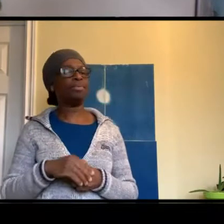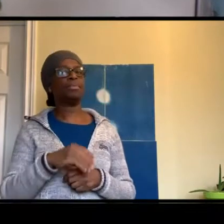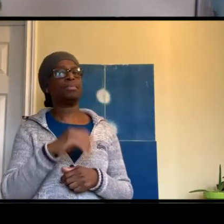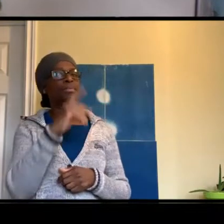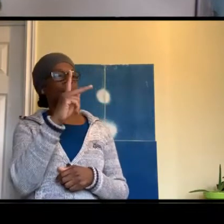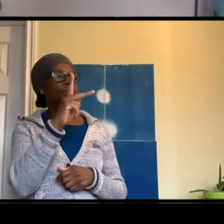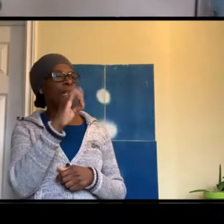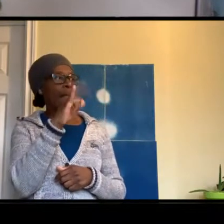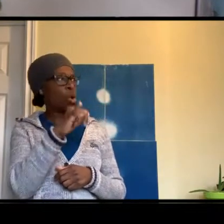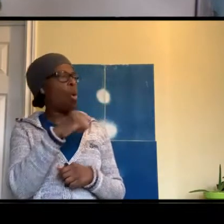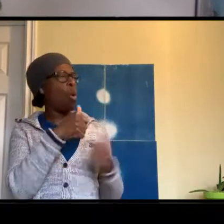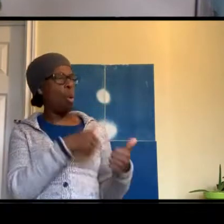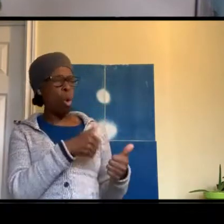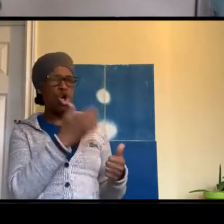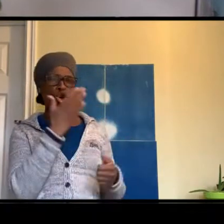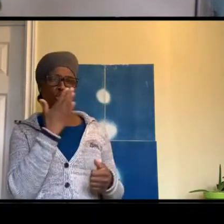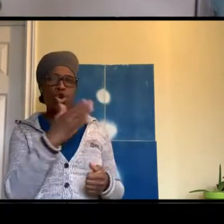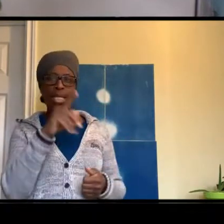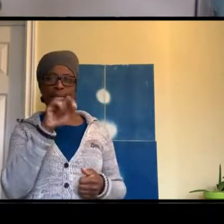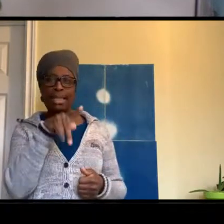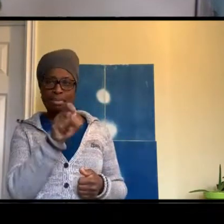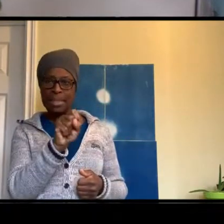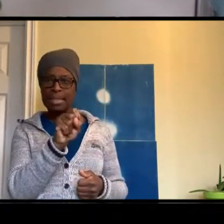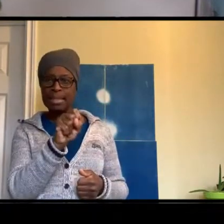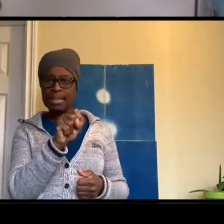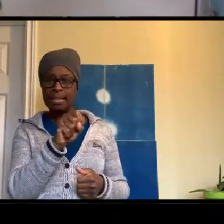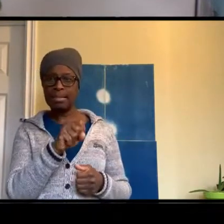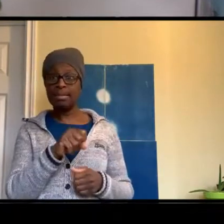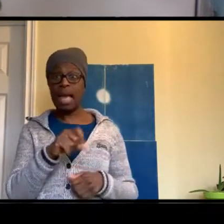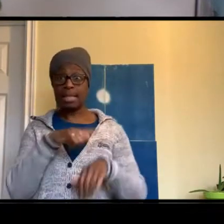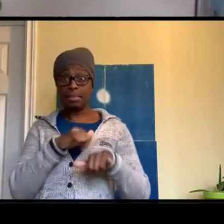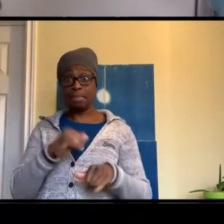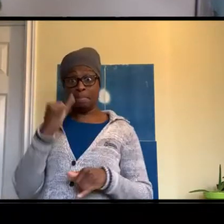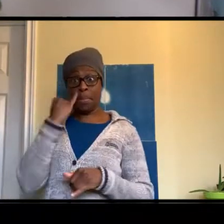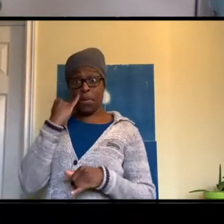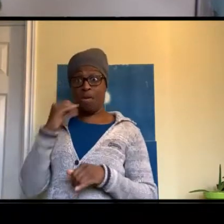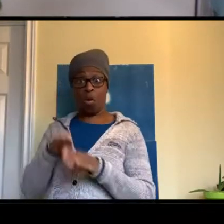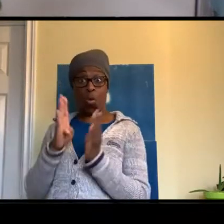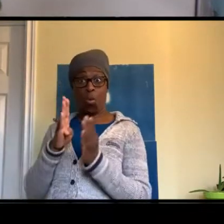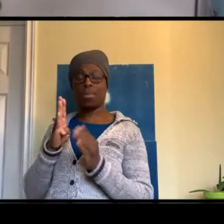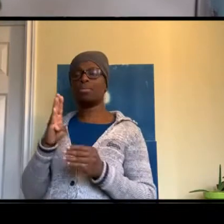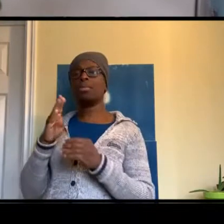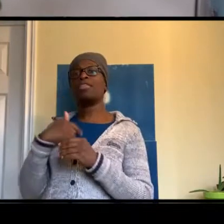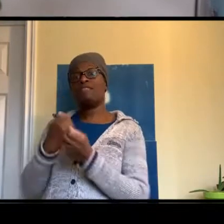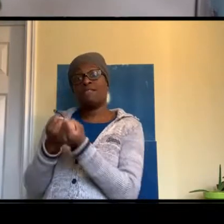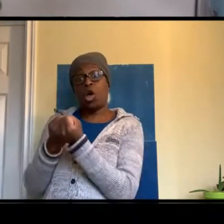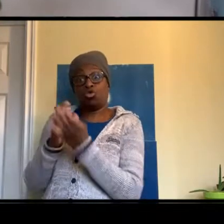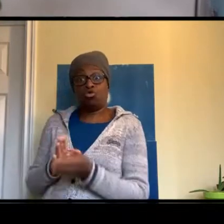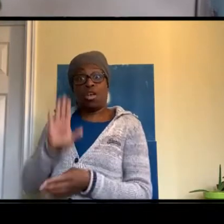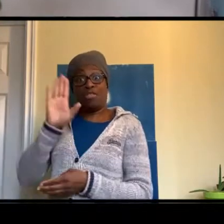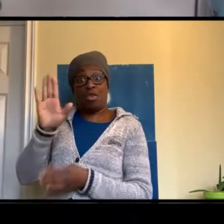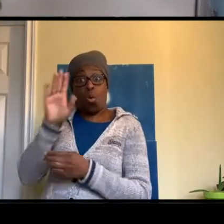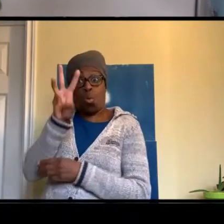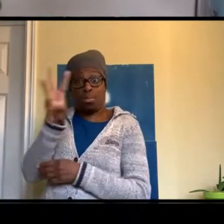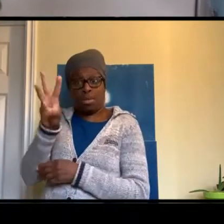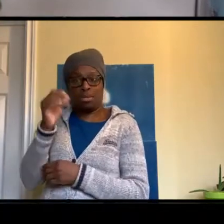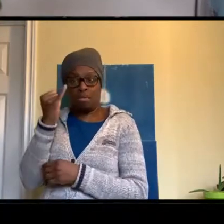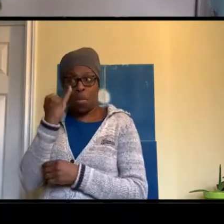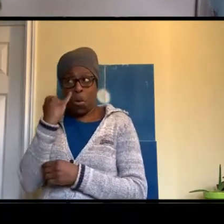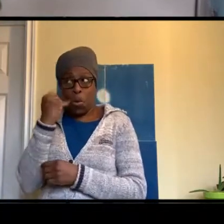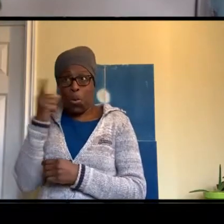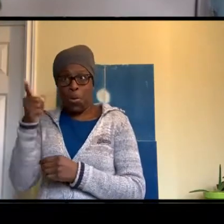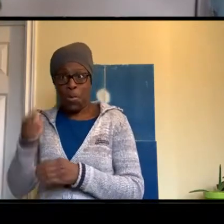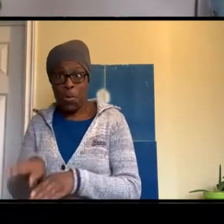sometimes there's so many distractions online too. So even if using technology is the way that you do it, turning your Wi-Fi off, going